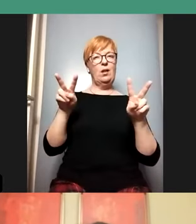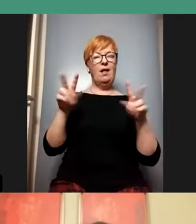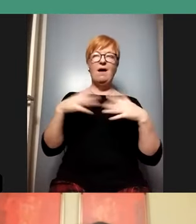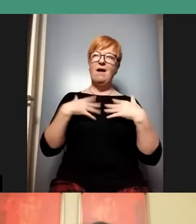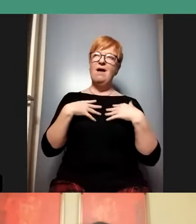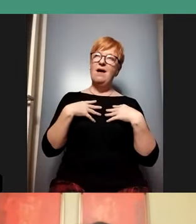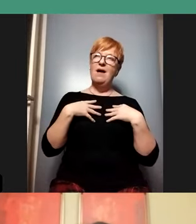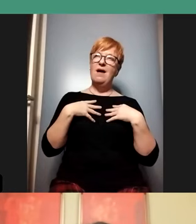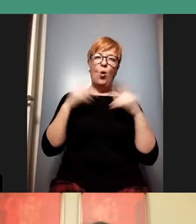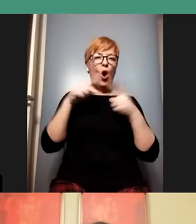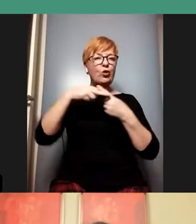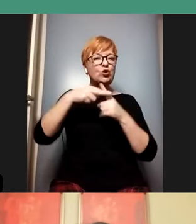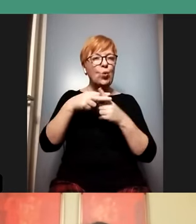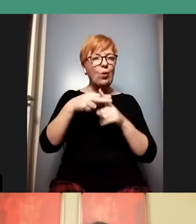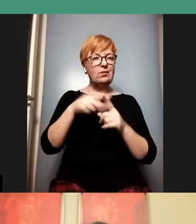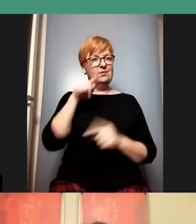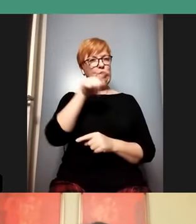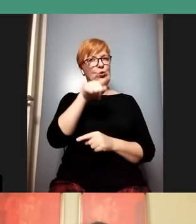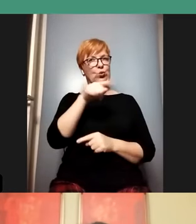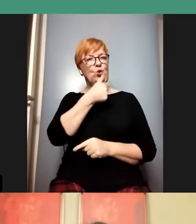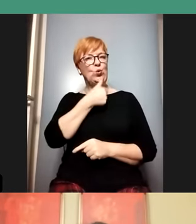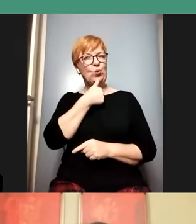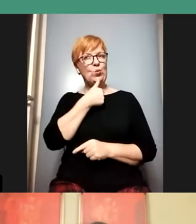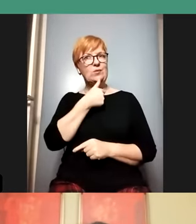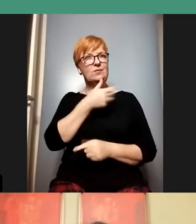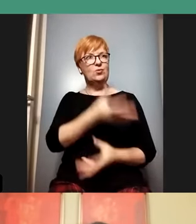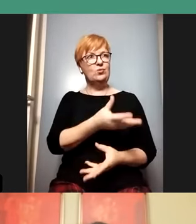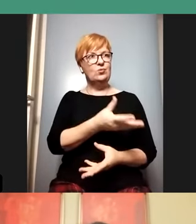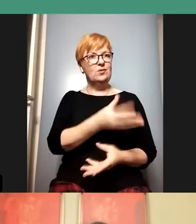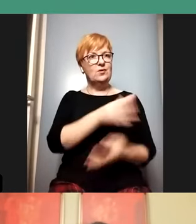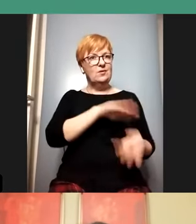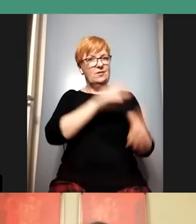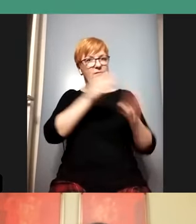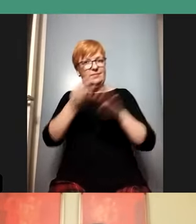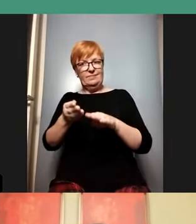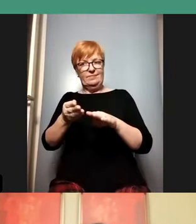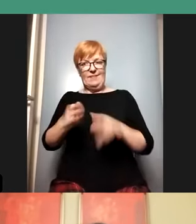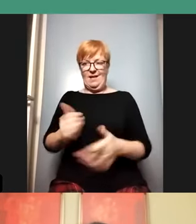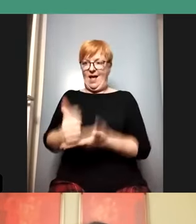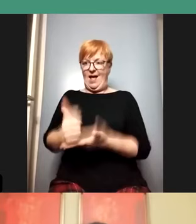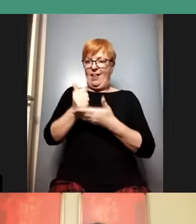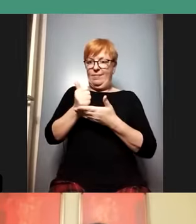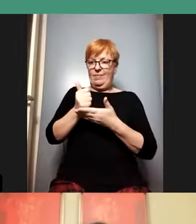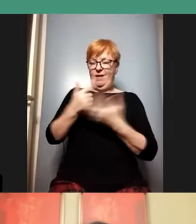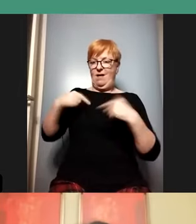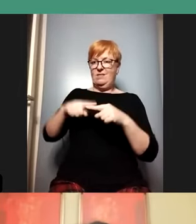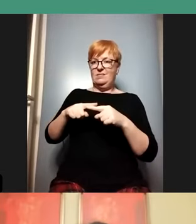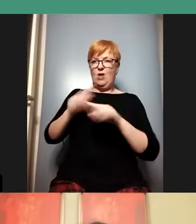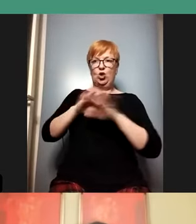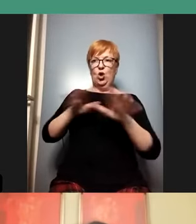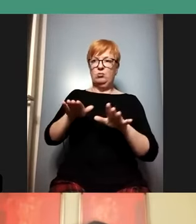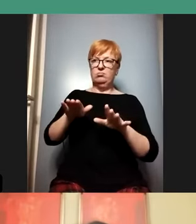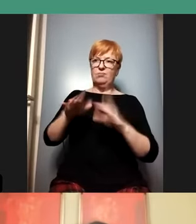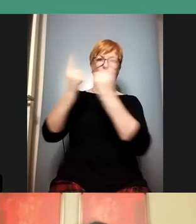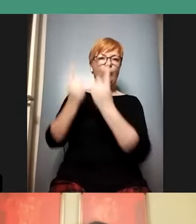are the tools that we can use to lift us up out of objectification. And I see in